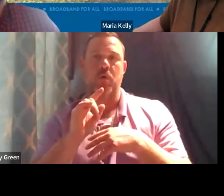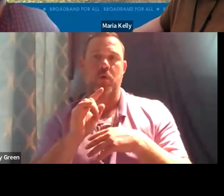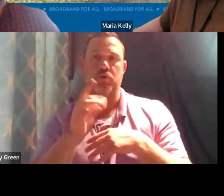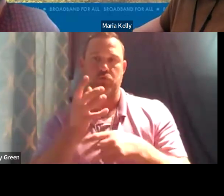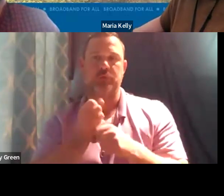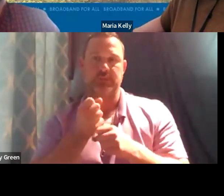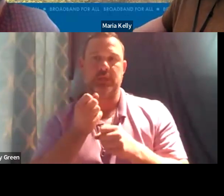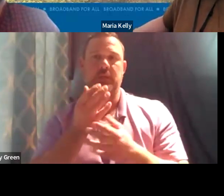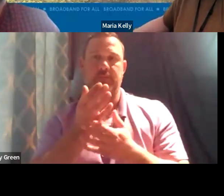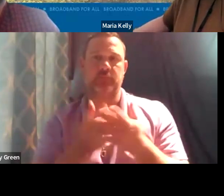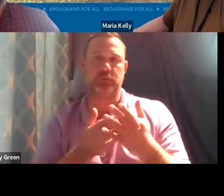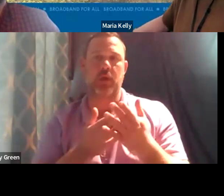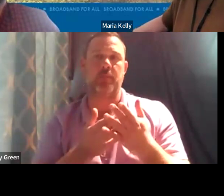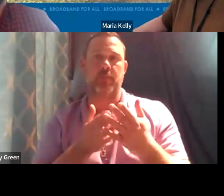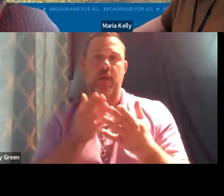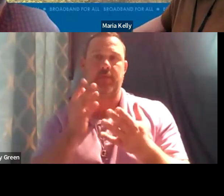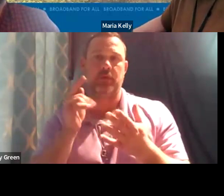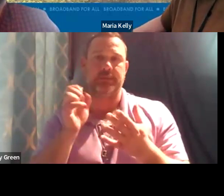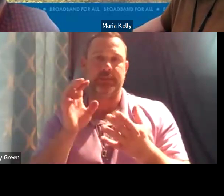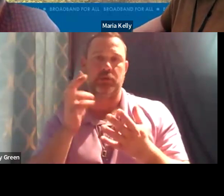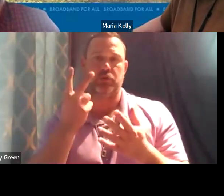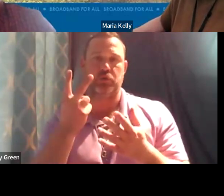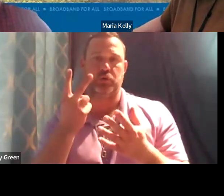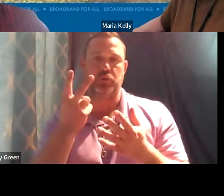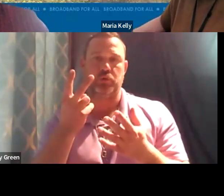to receive some of the tier 2 grants.